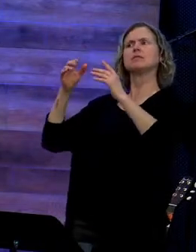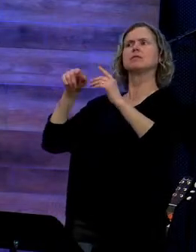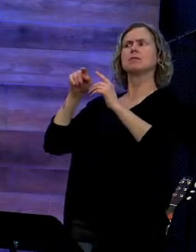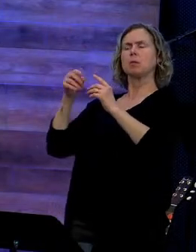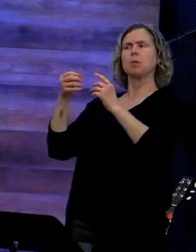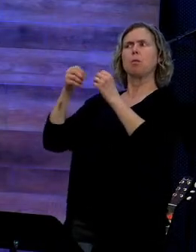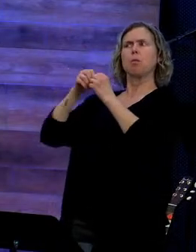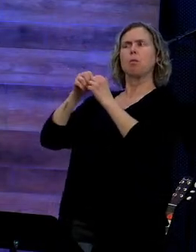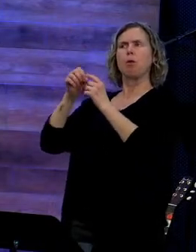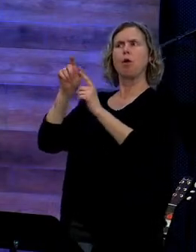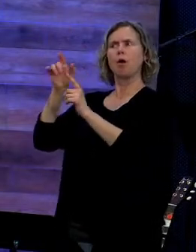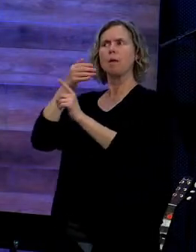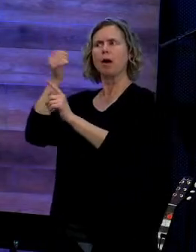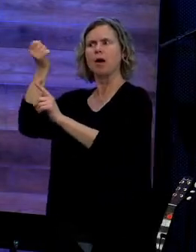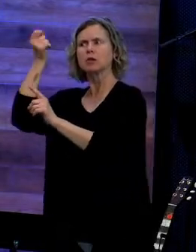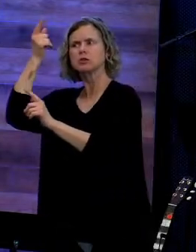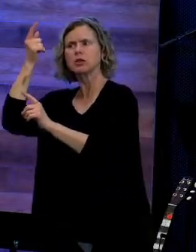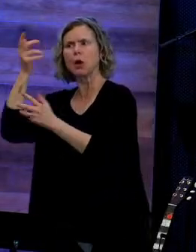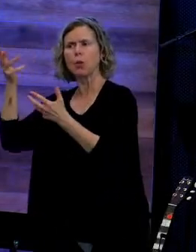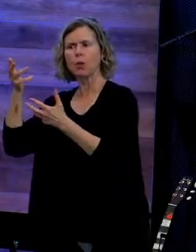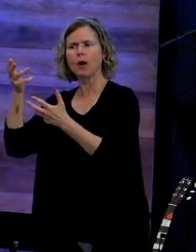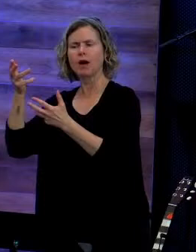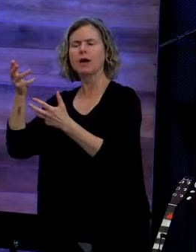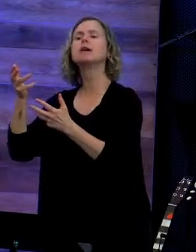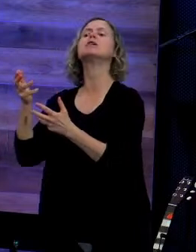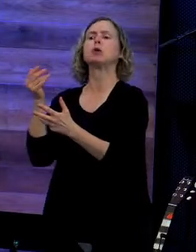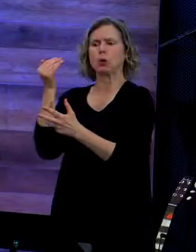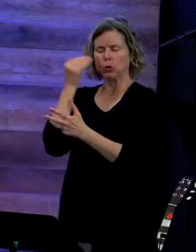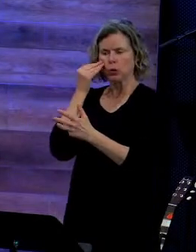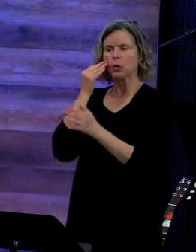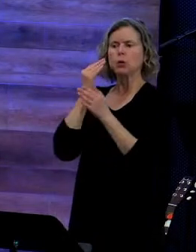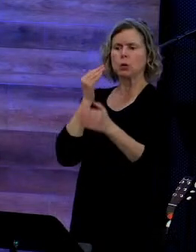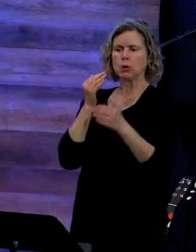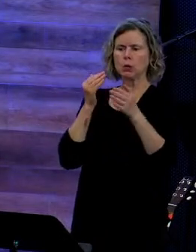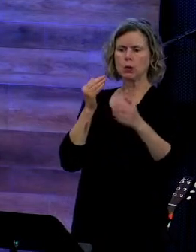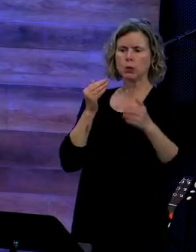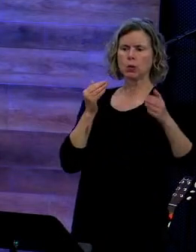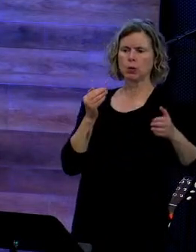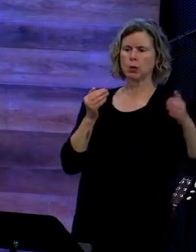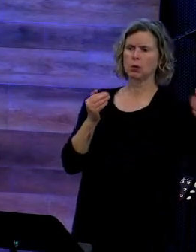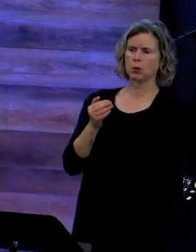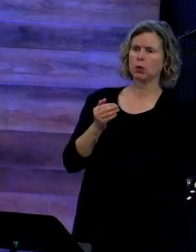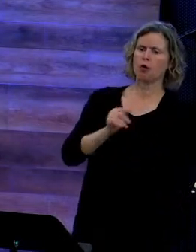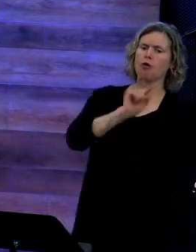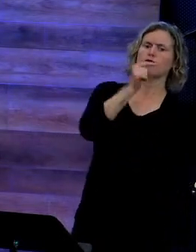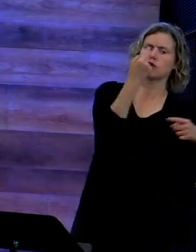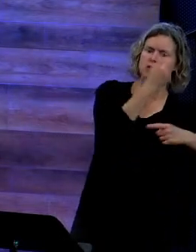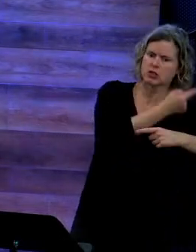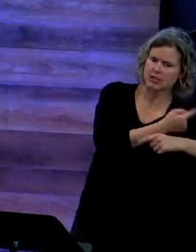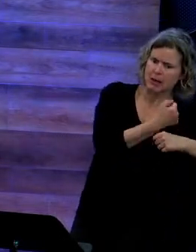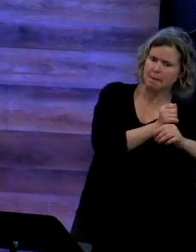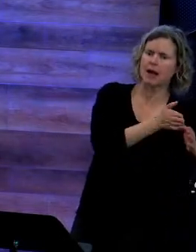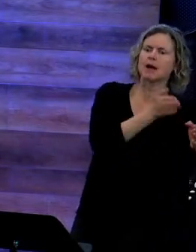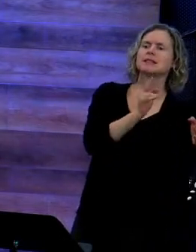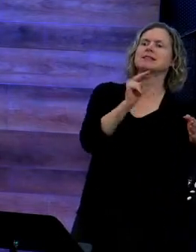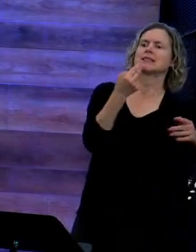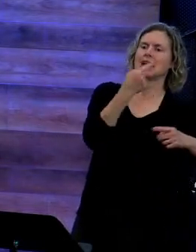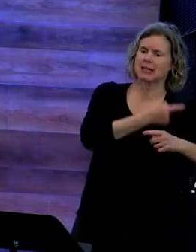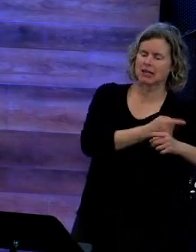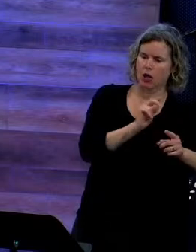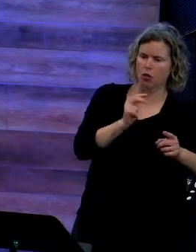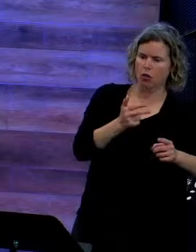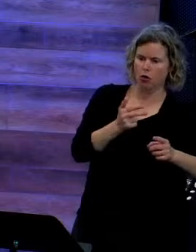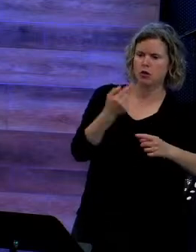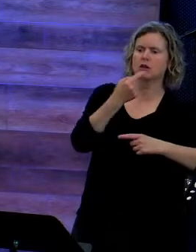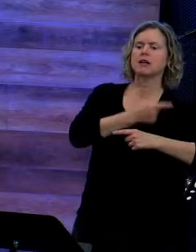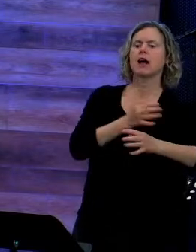clue that unlike all the other days of creation, this day does not end with the phrase, and there was evening